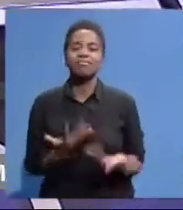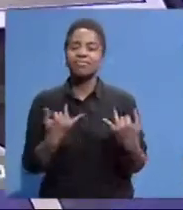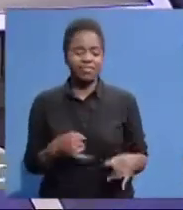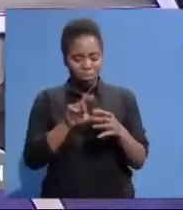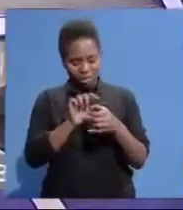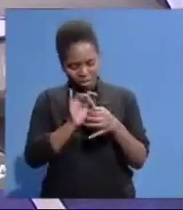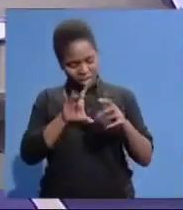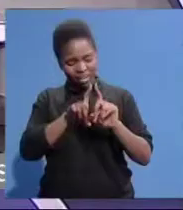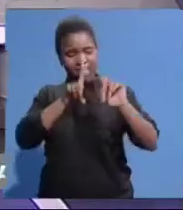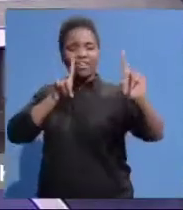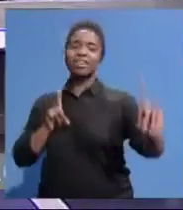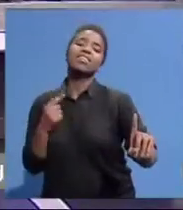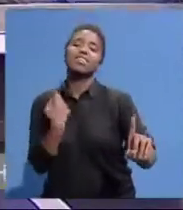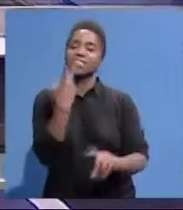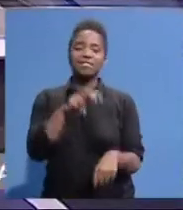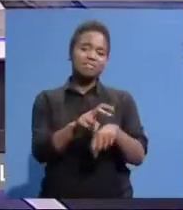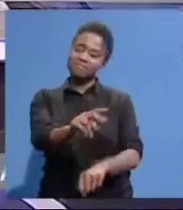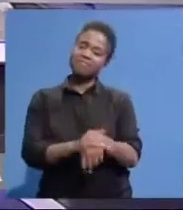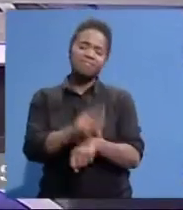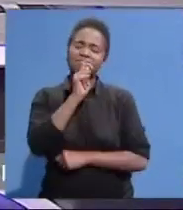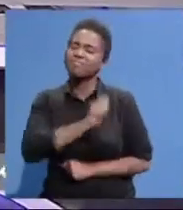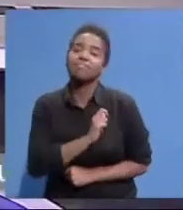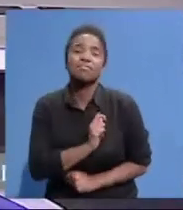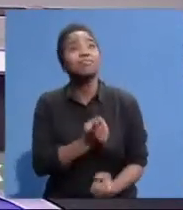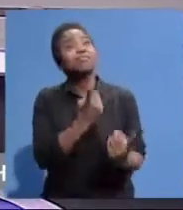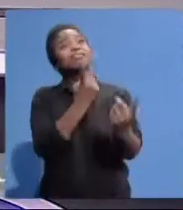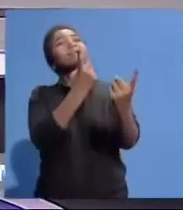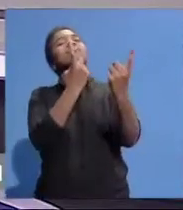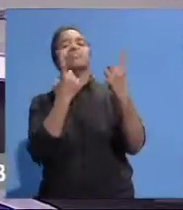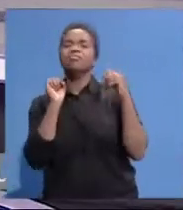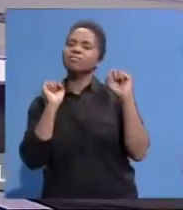'Cause I'm gonna need a friend.